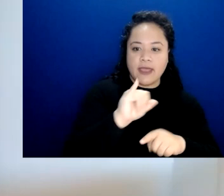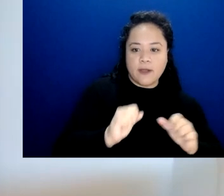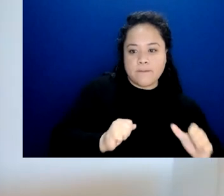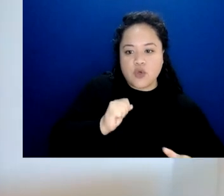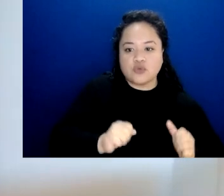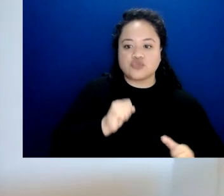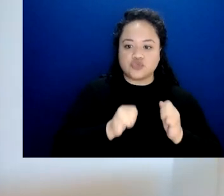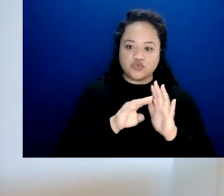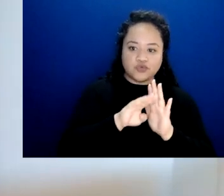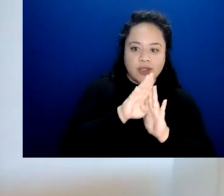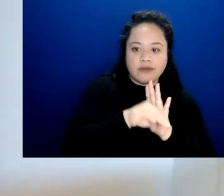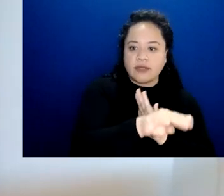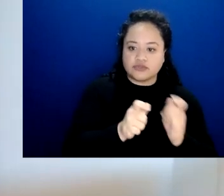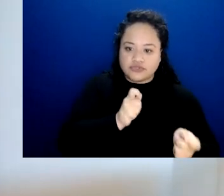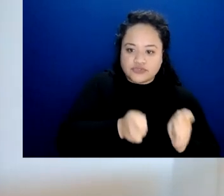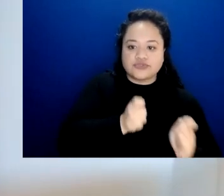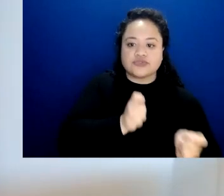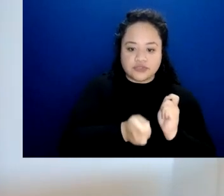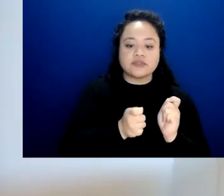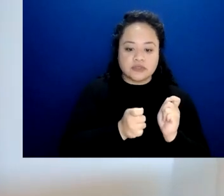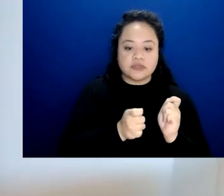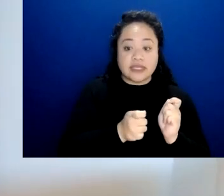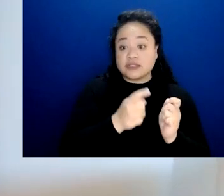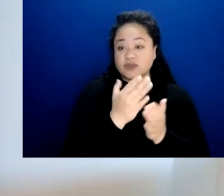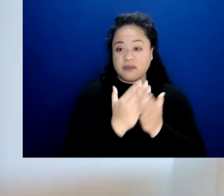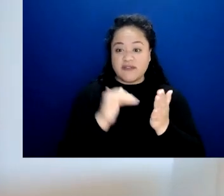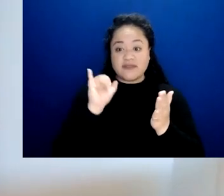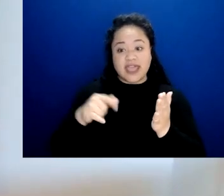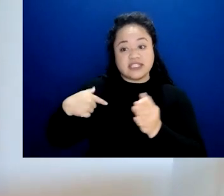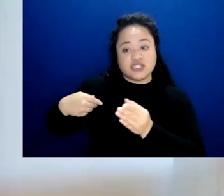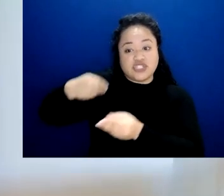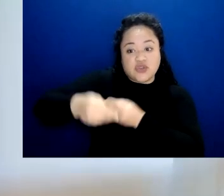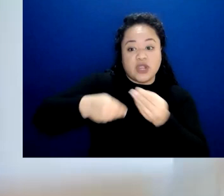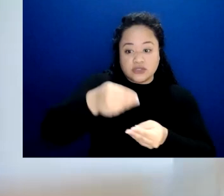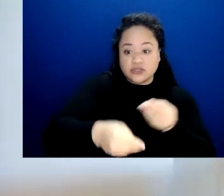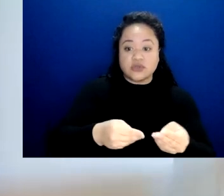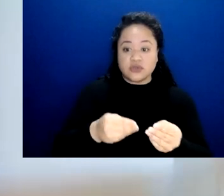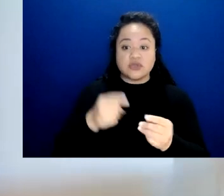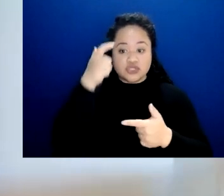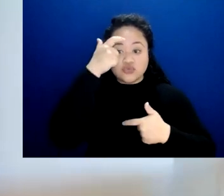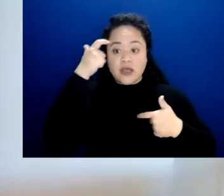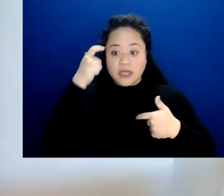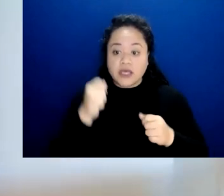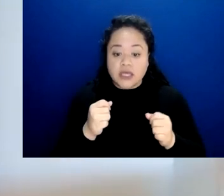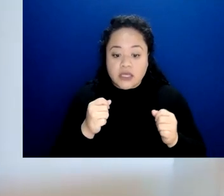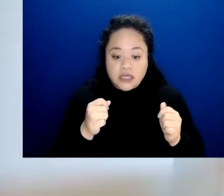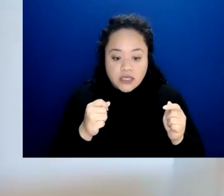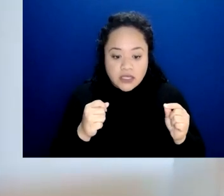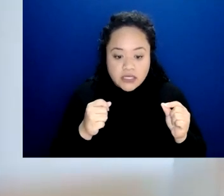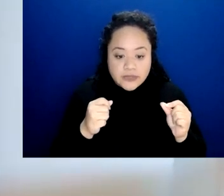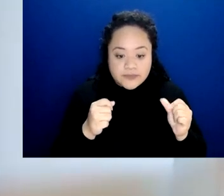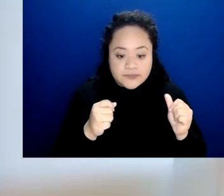I think some of this is in a way kind of like a generational trauma kind of thing, in men are there